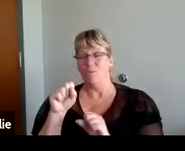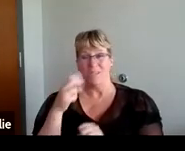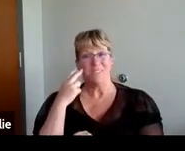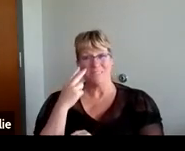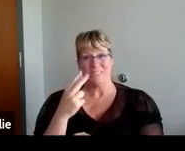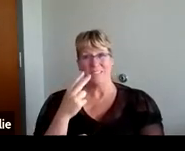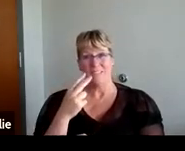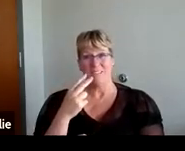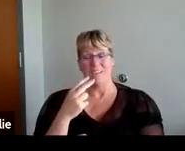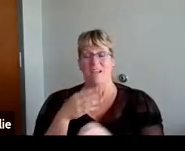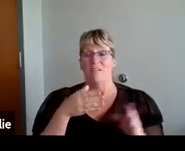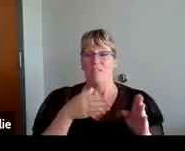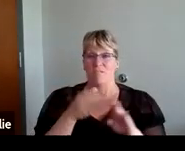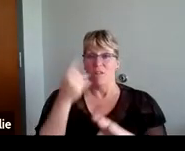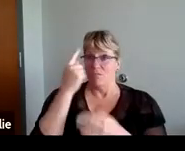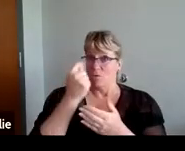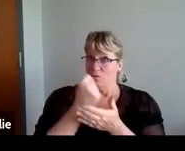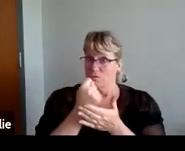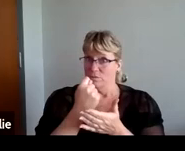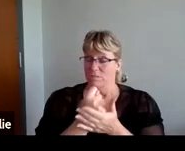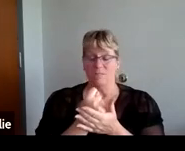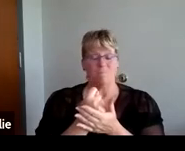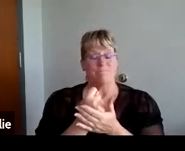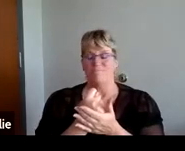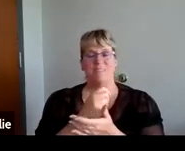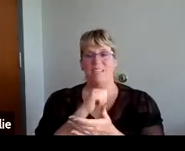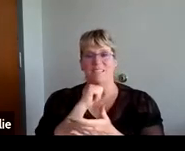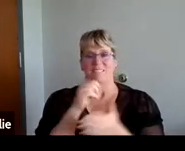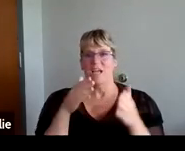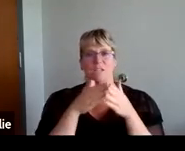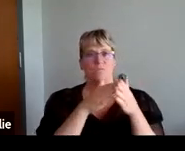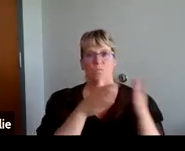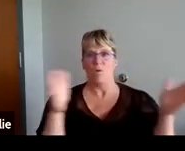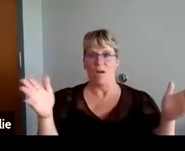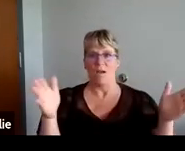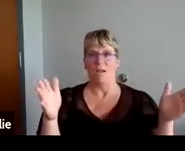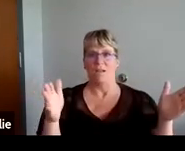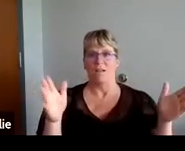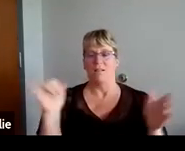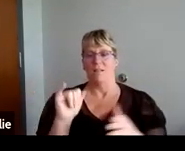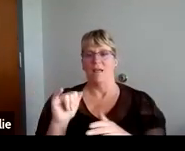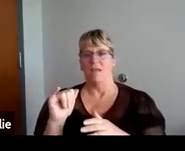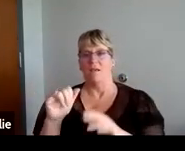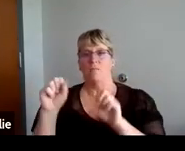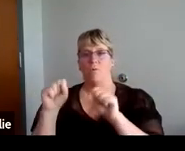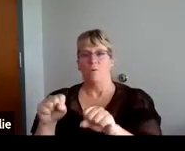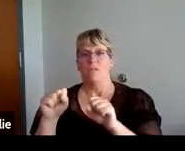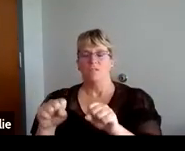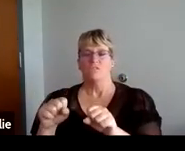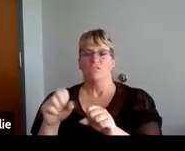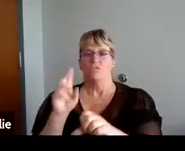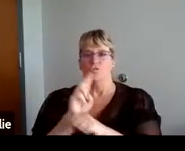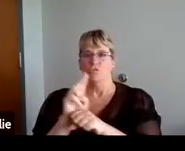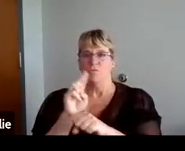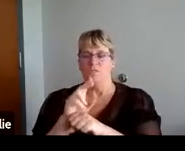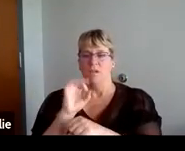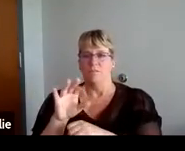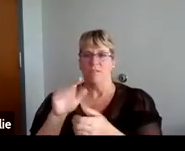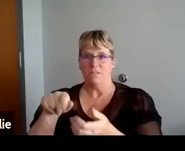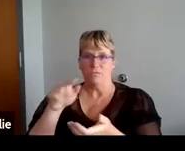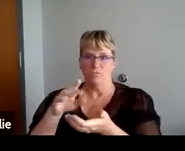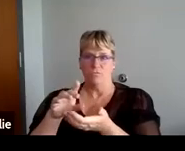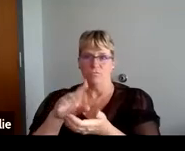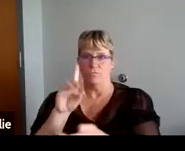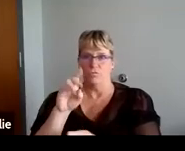the field for treatment is not nearly as wide as the field for potential abuse of these substances,